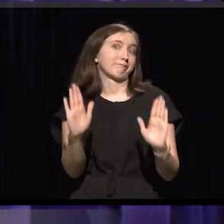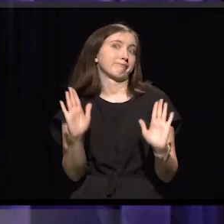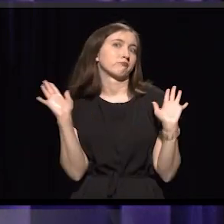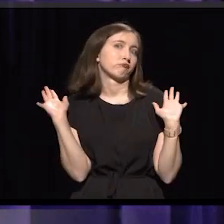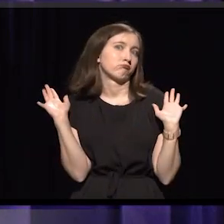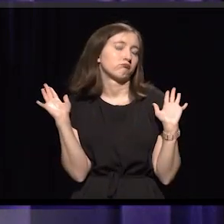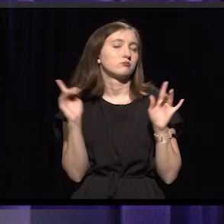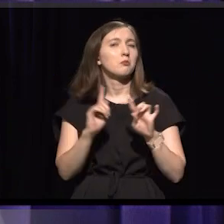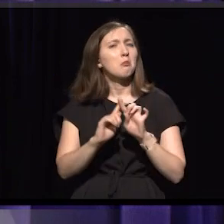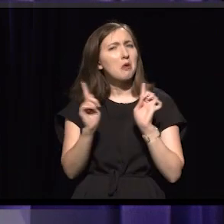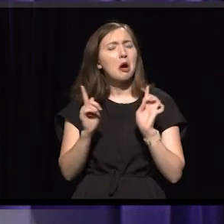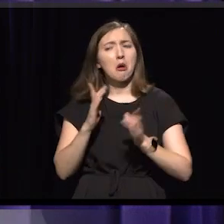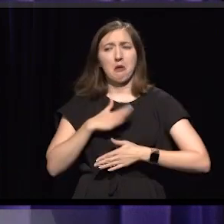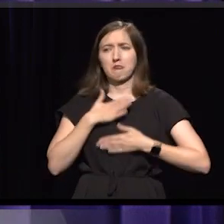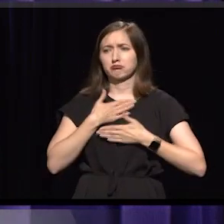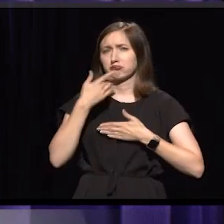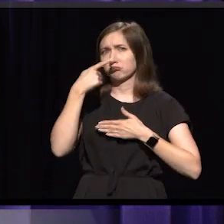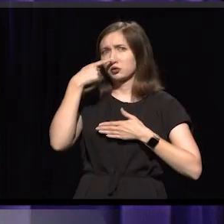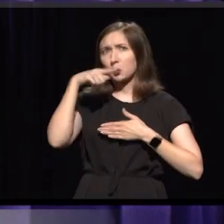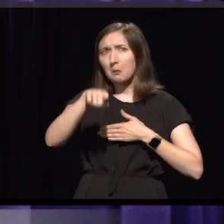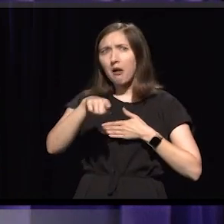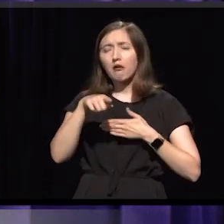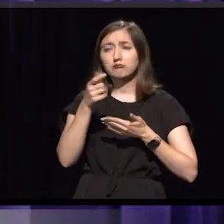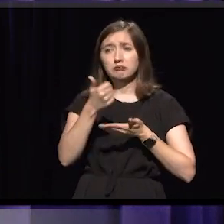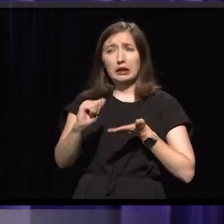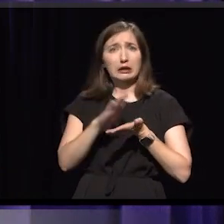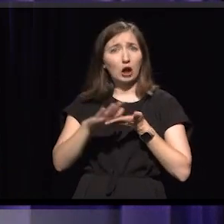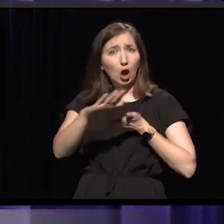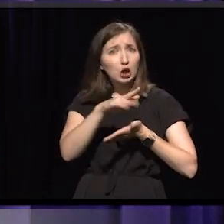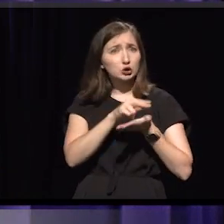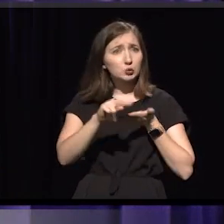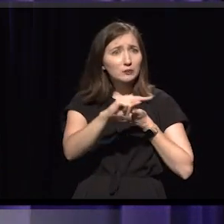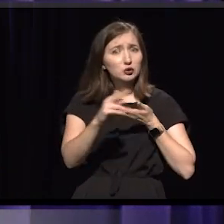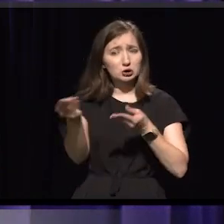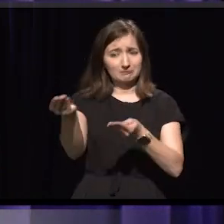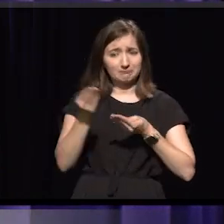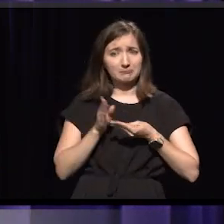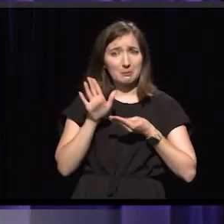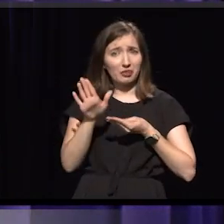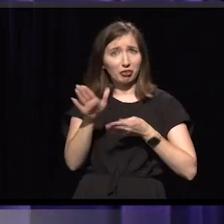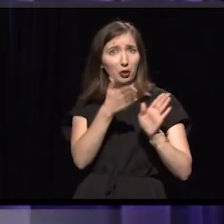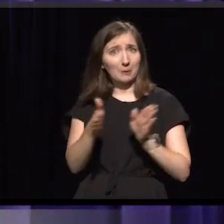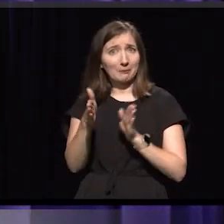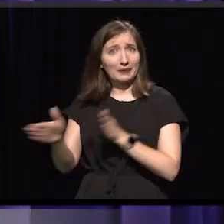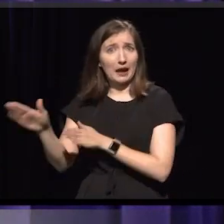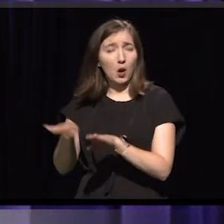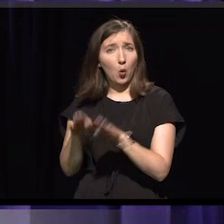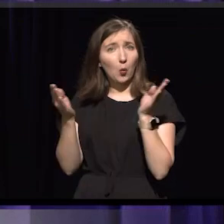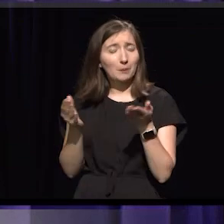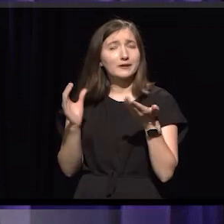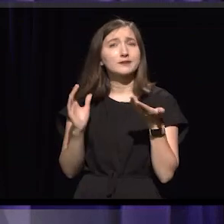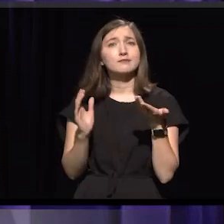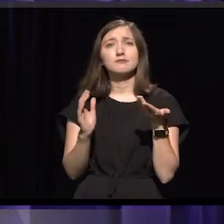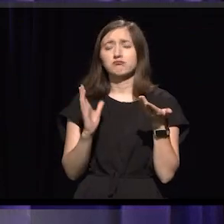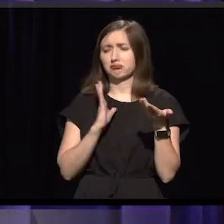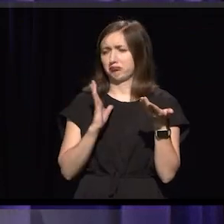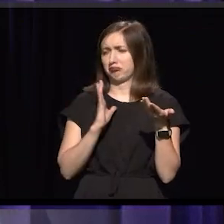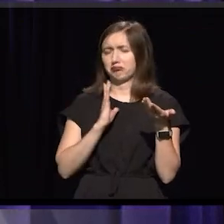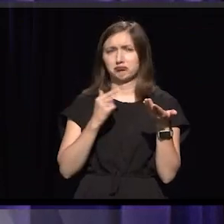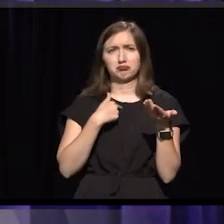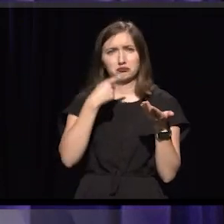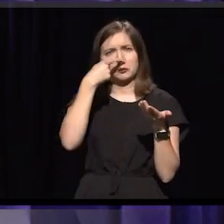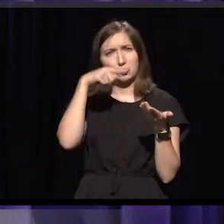to review people's plans. Again, events where there are large amounts of